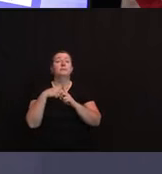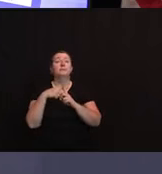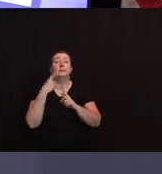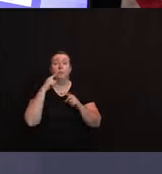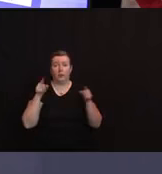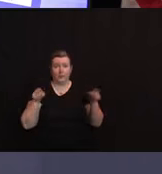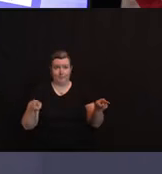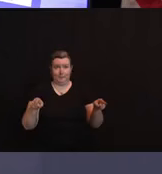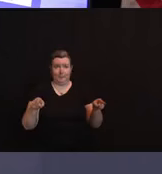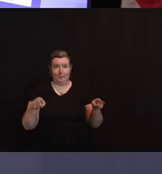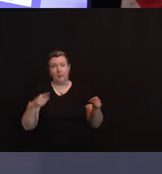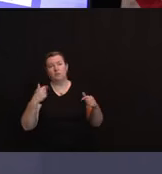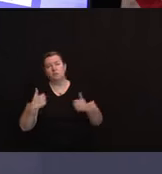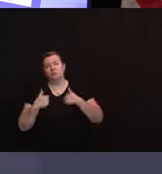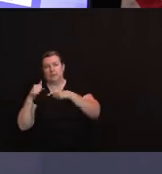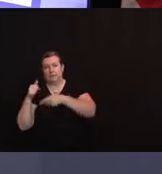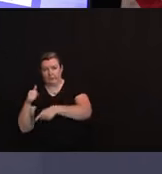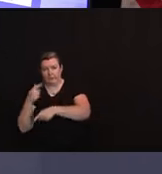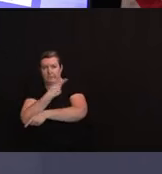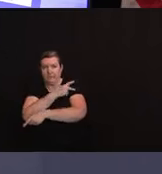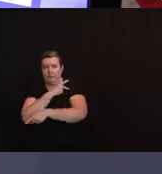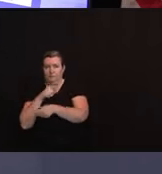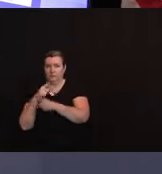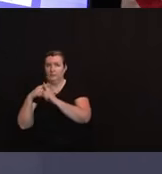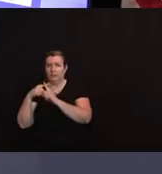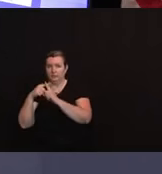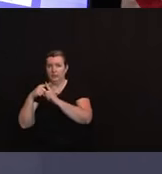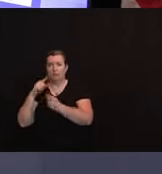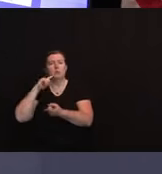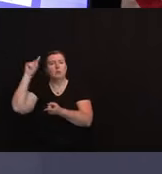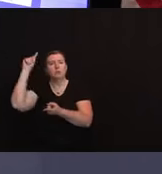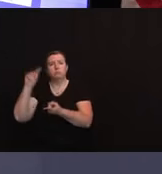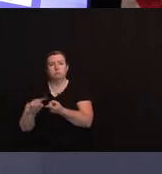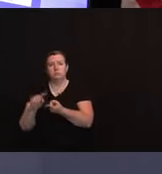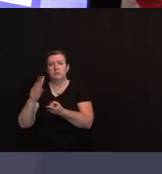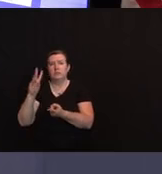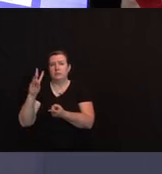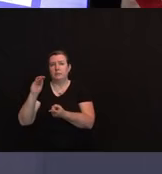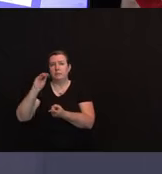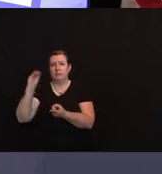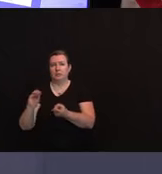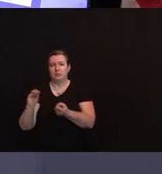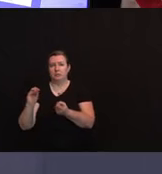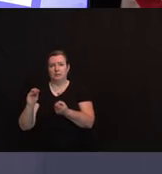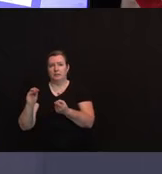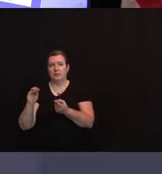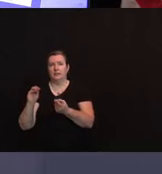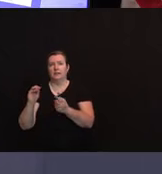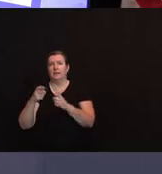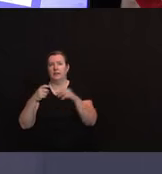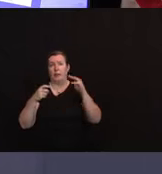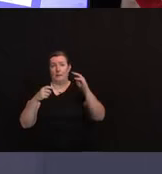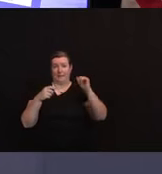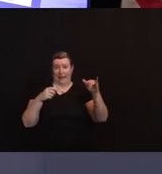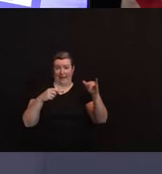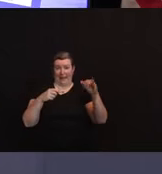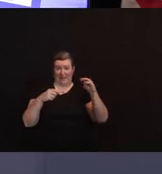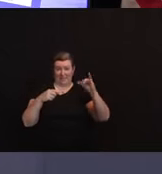residents has been reduced from 6% in May to less than 1% this